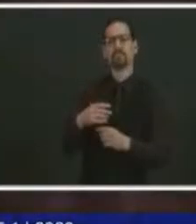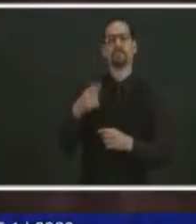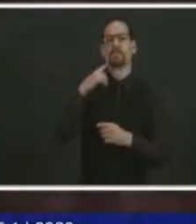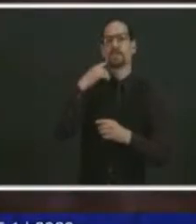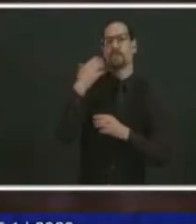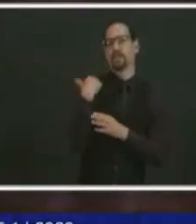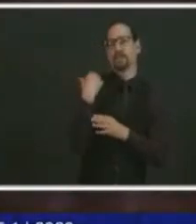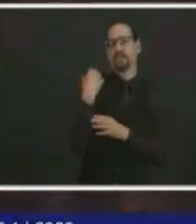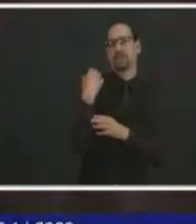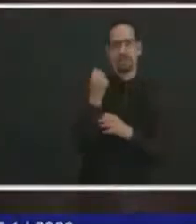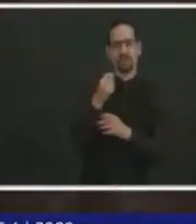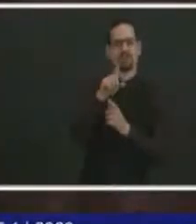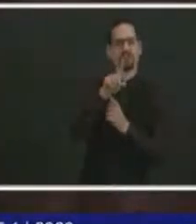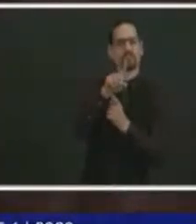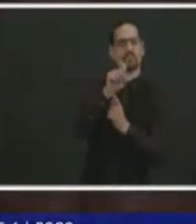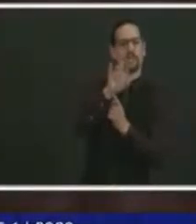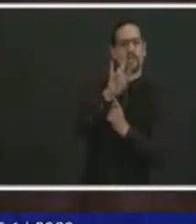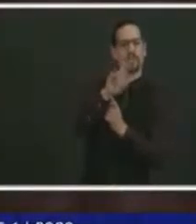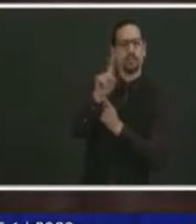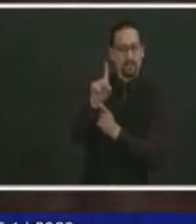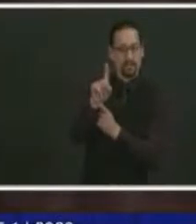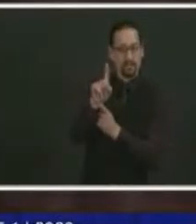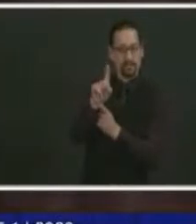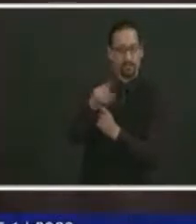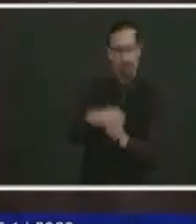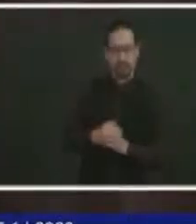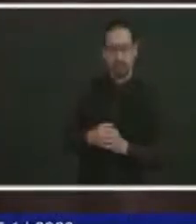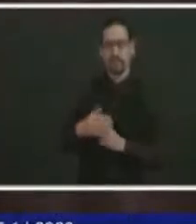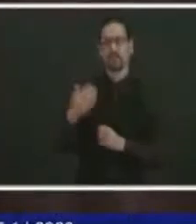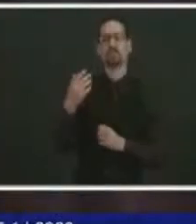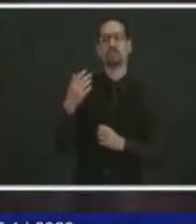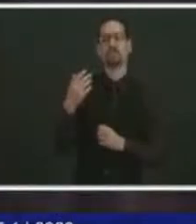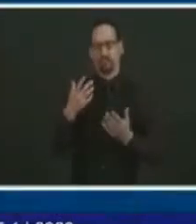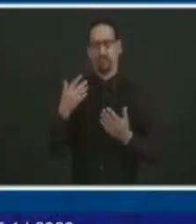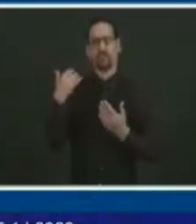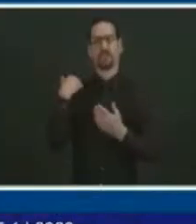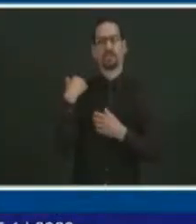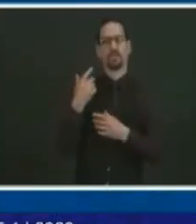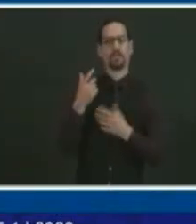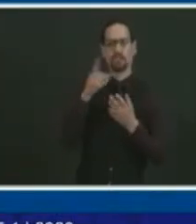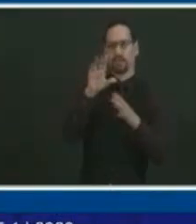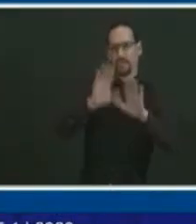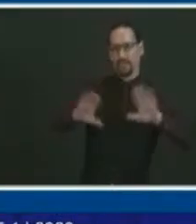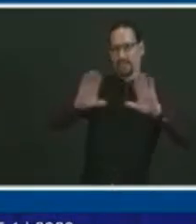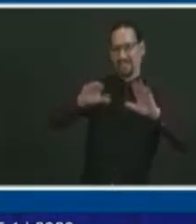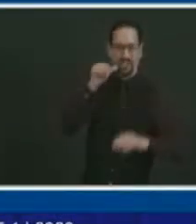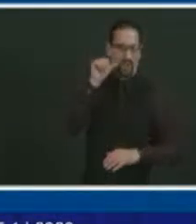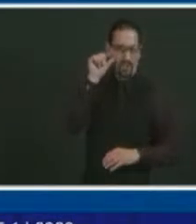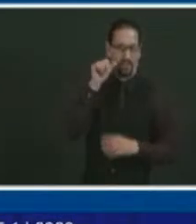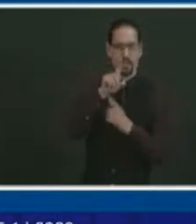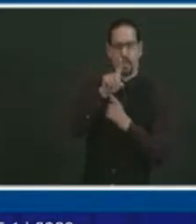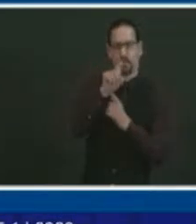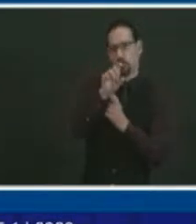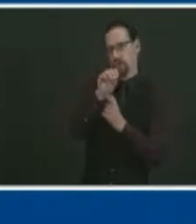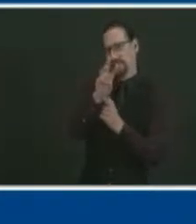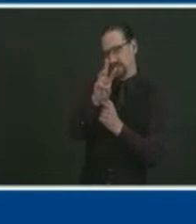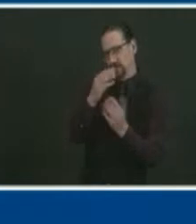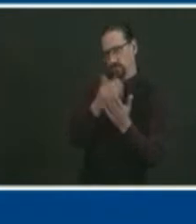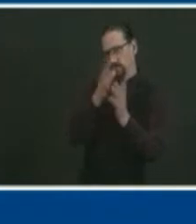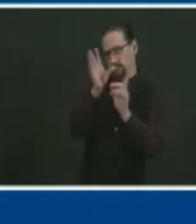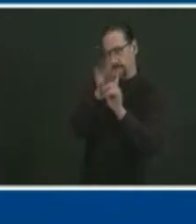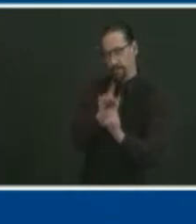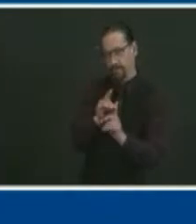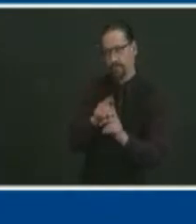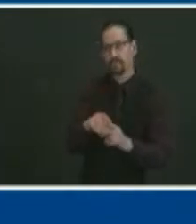cases, and we reported 106 cases on Sunday. There are 195